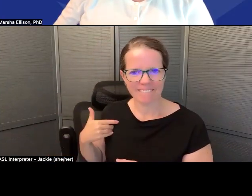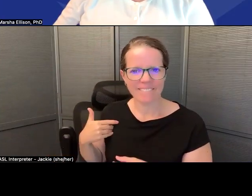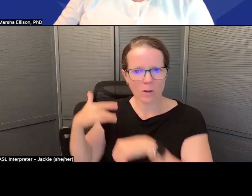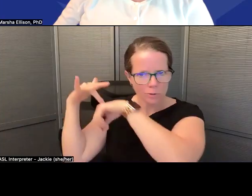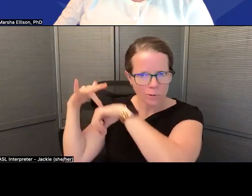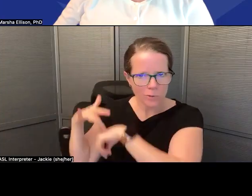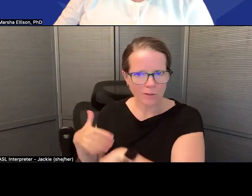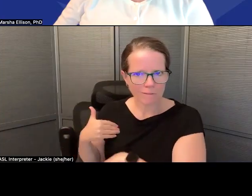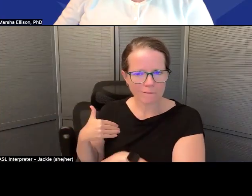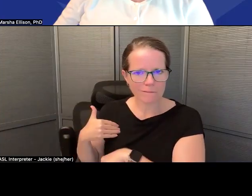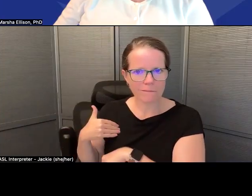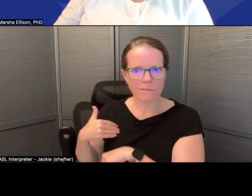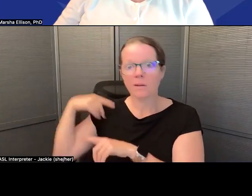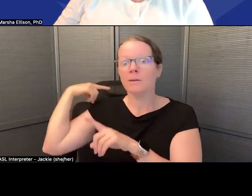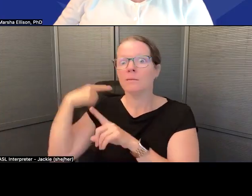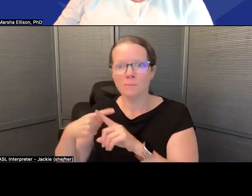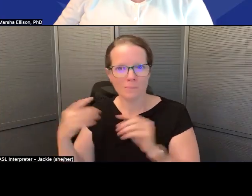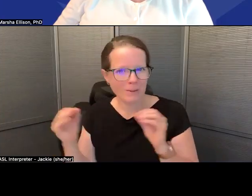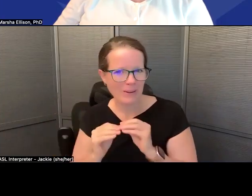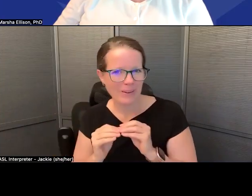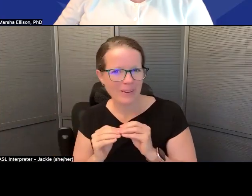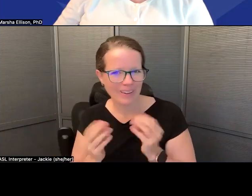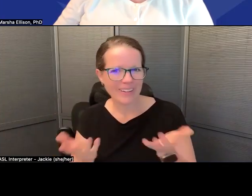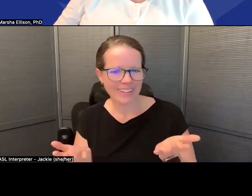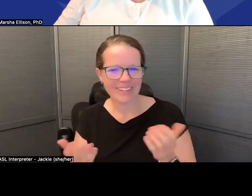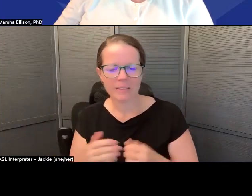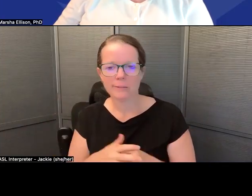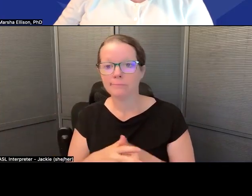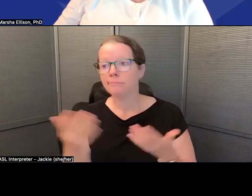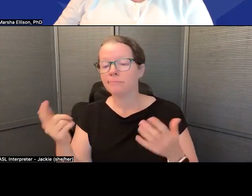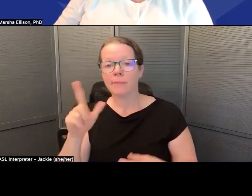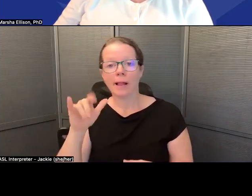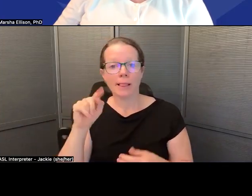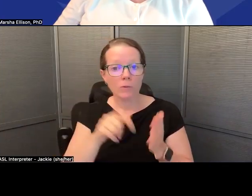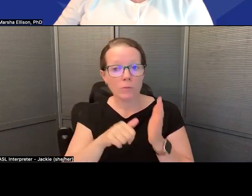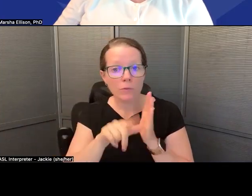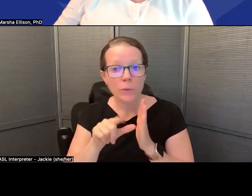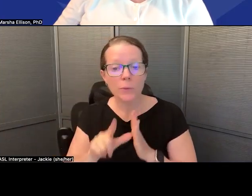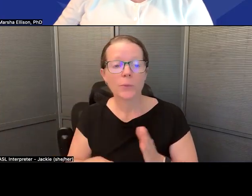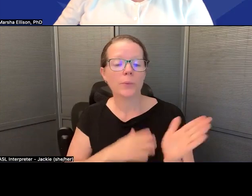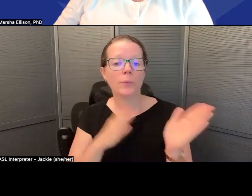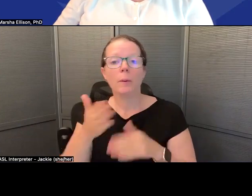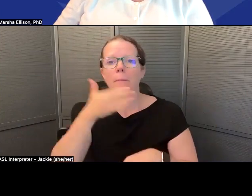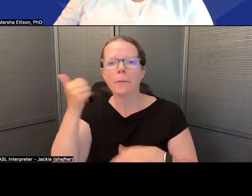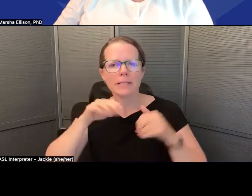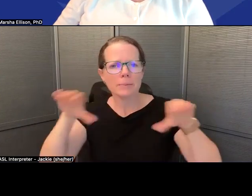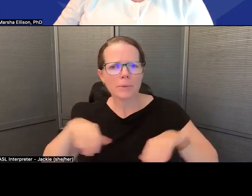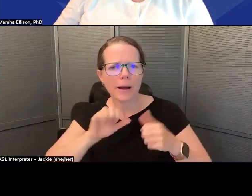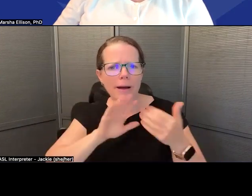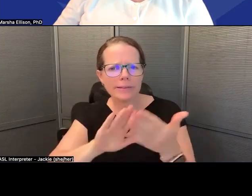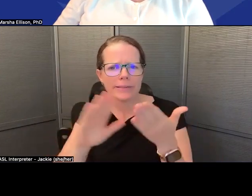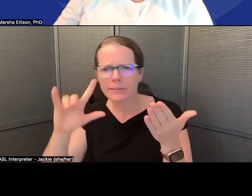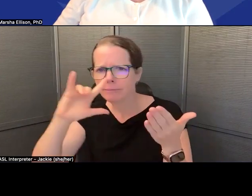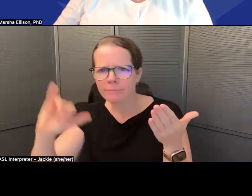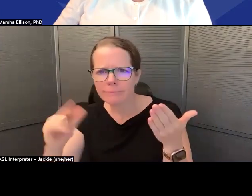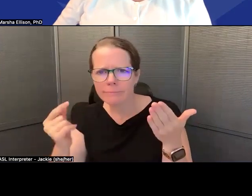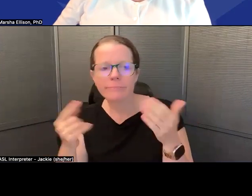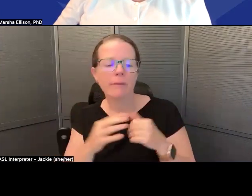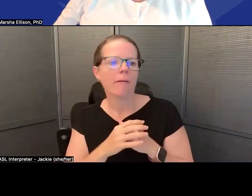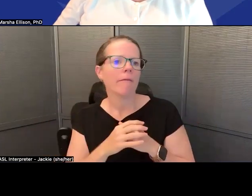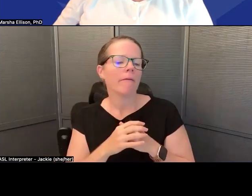other things, including like literature reviews, best practices, and so